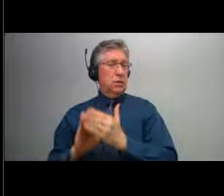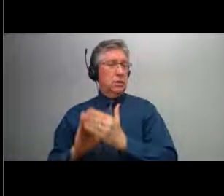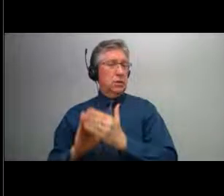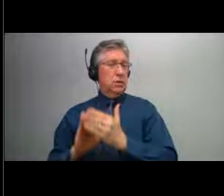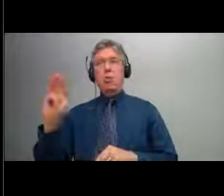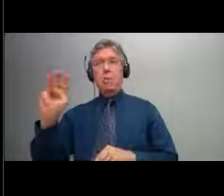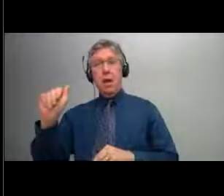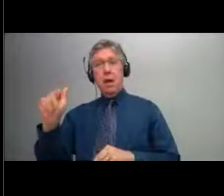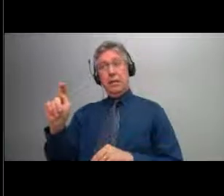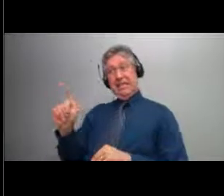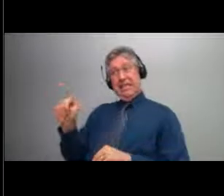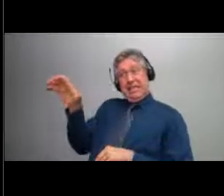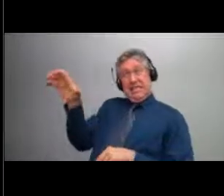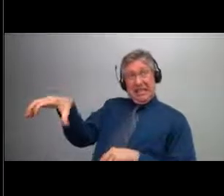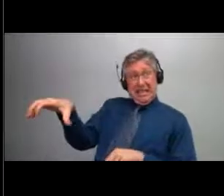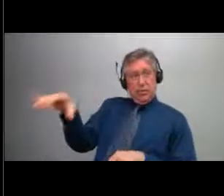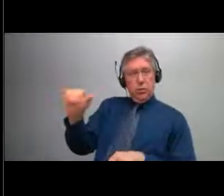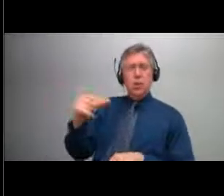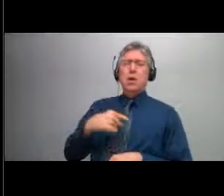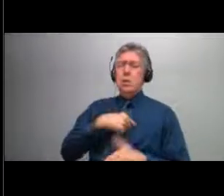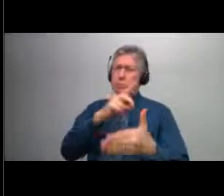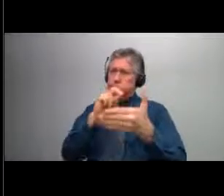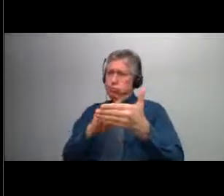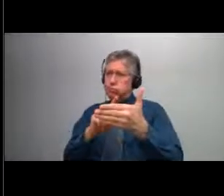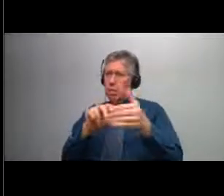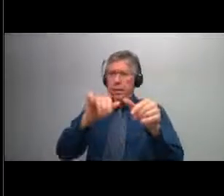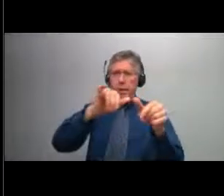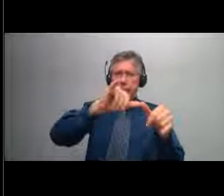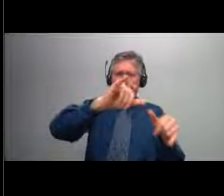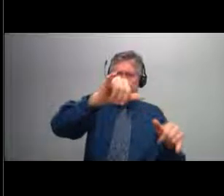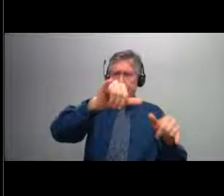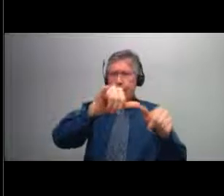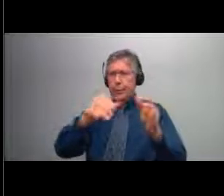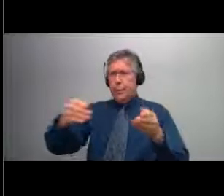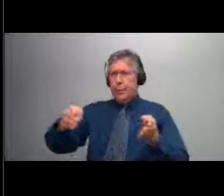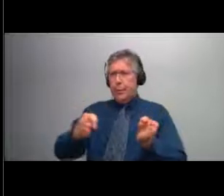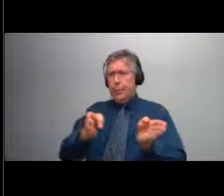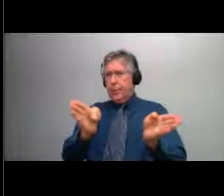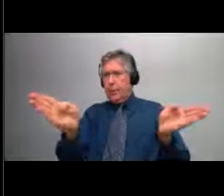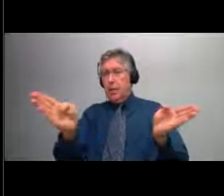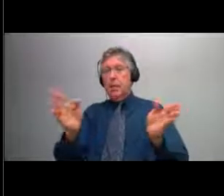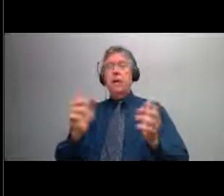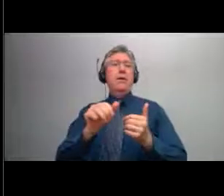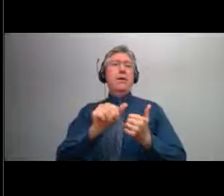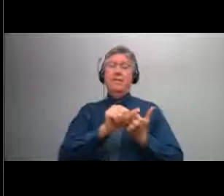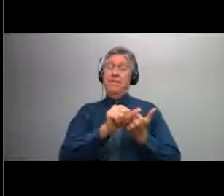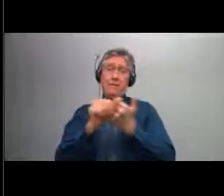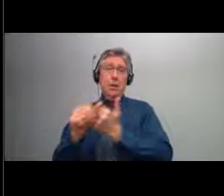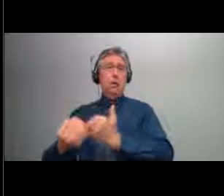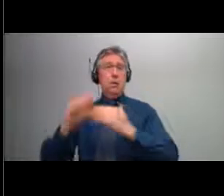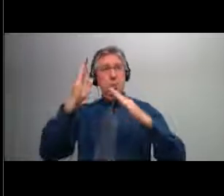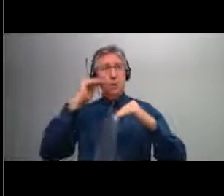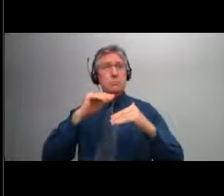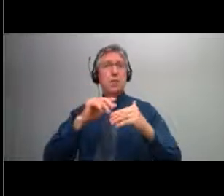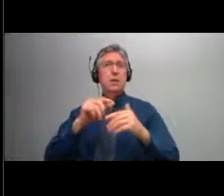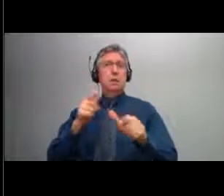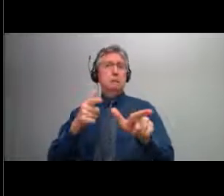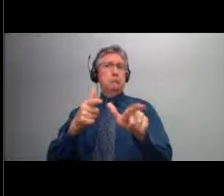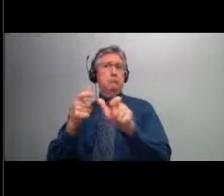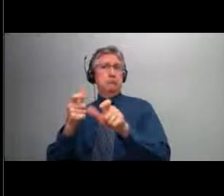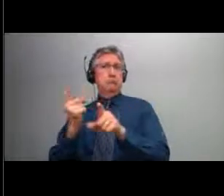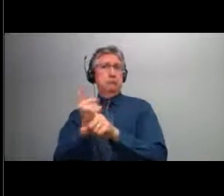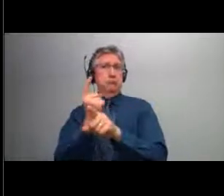Yeah, we have designed all of the geometry based on a design speed that we expect to have